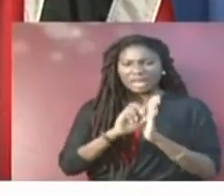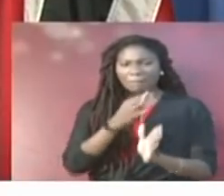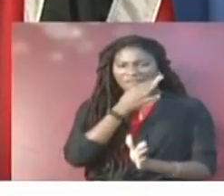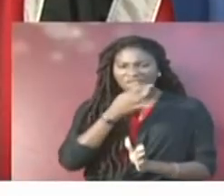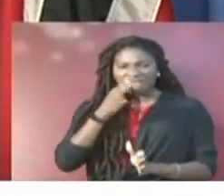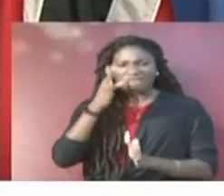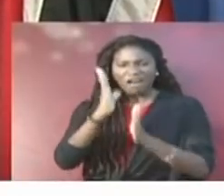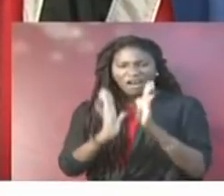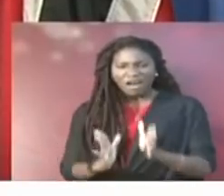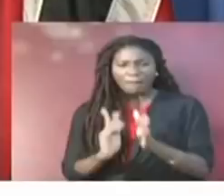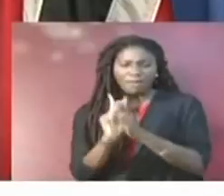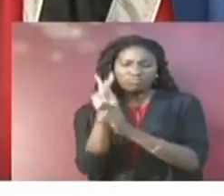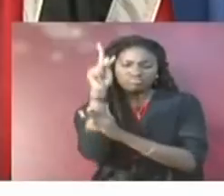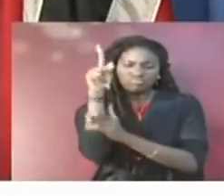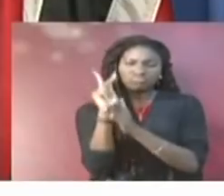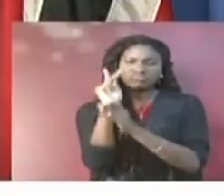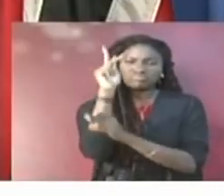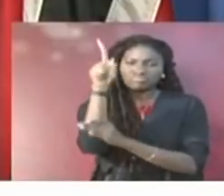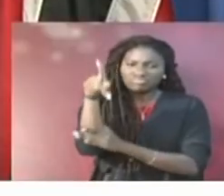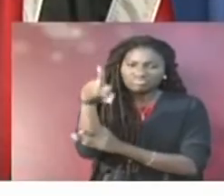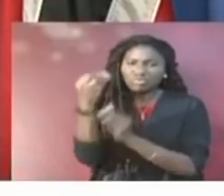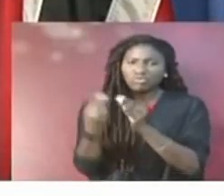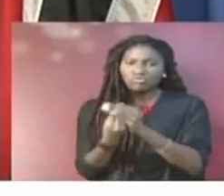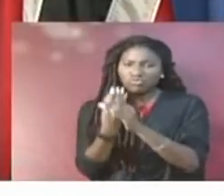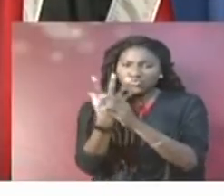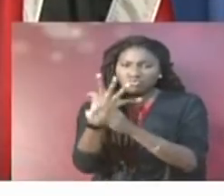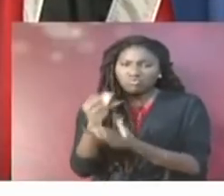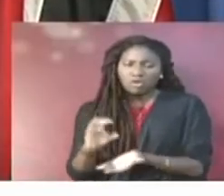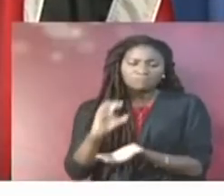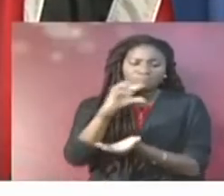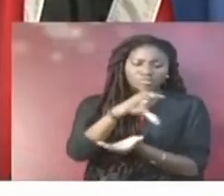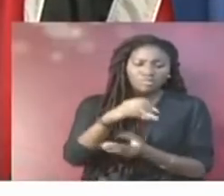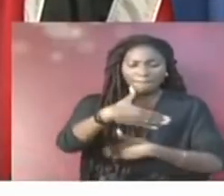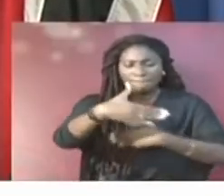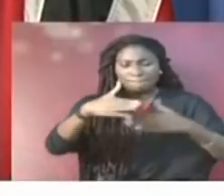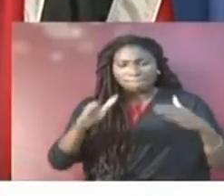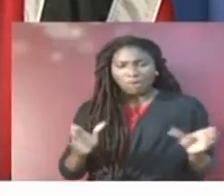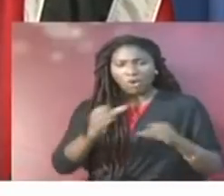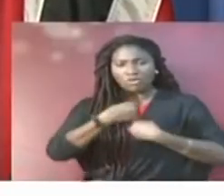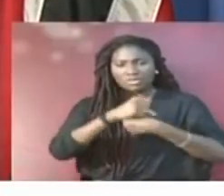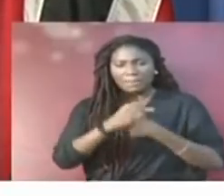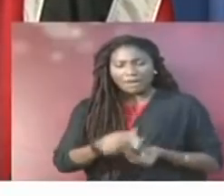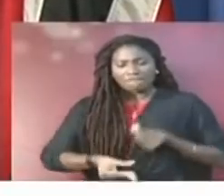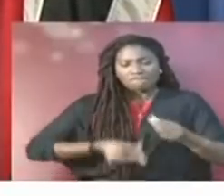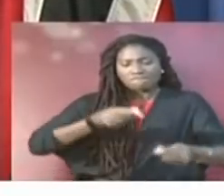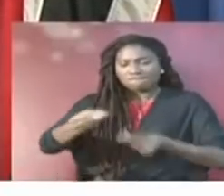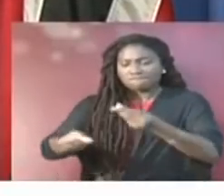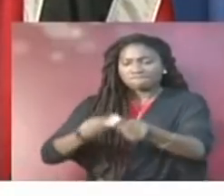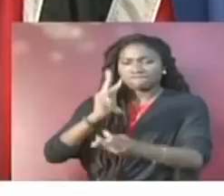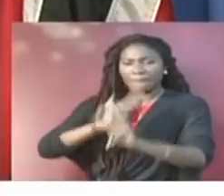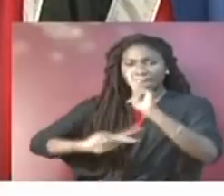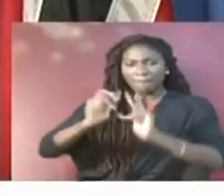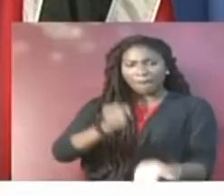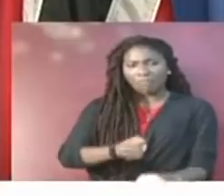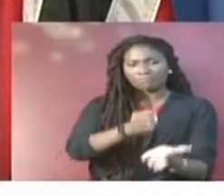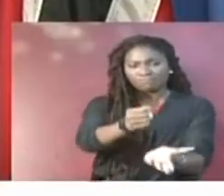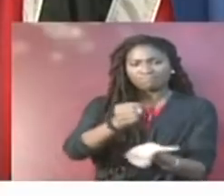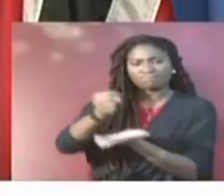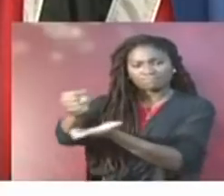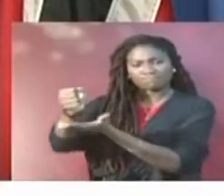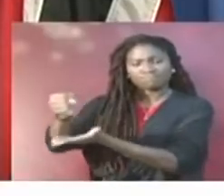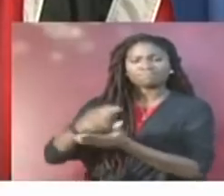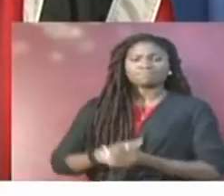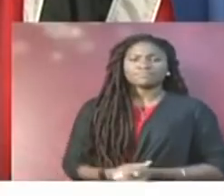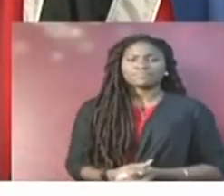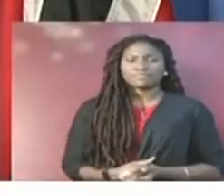services. The way it goes is that we did ask the MPs and others to help in forwarding